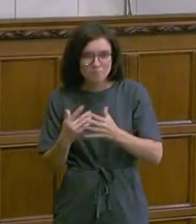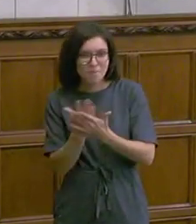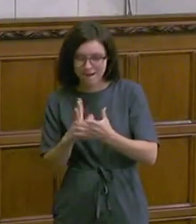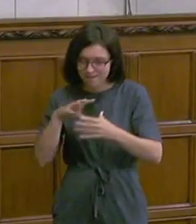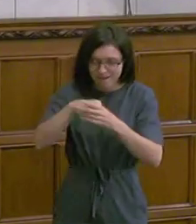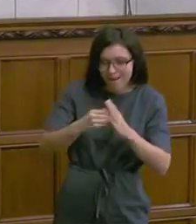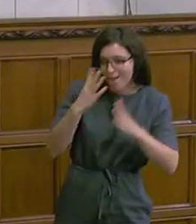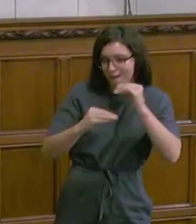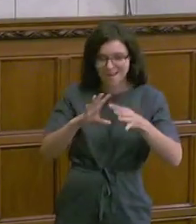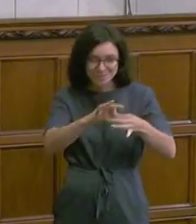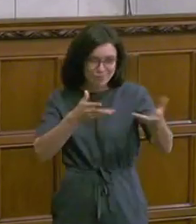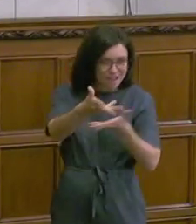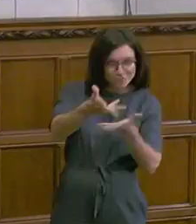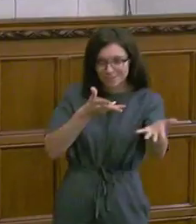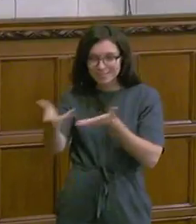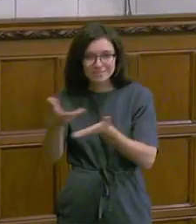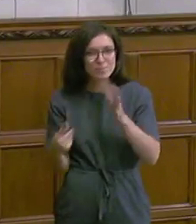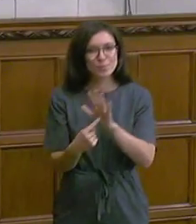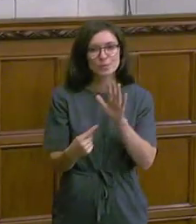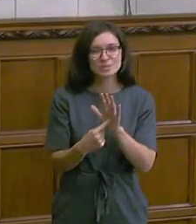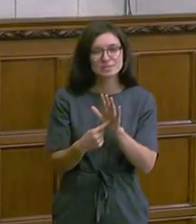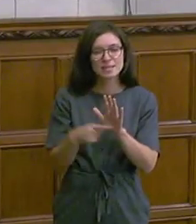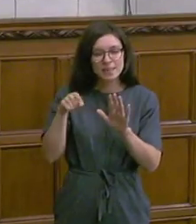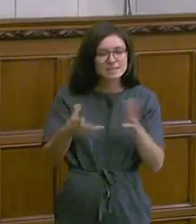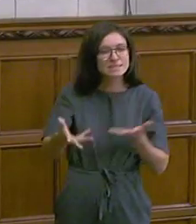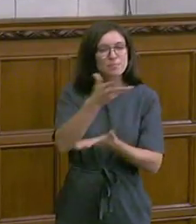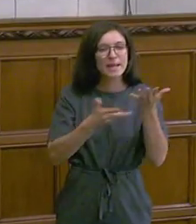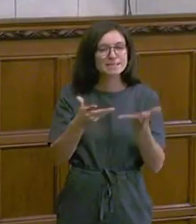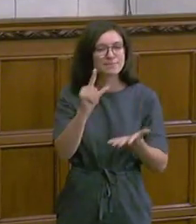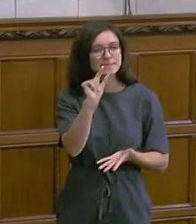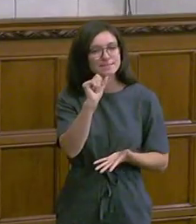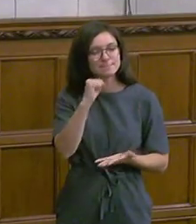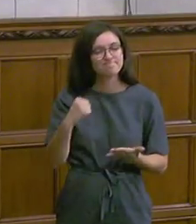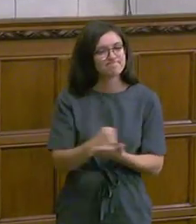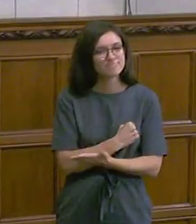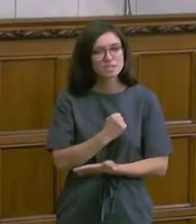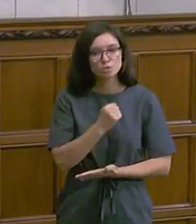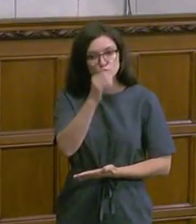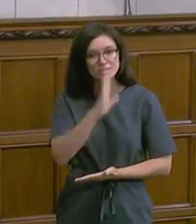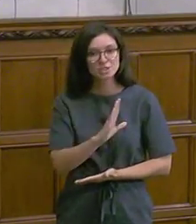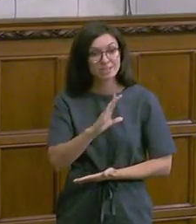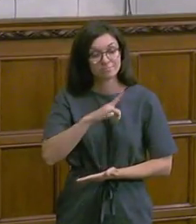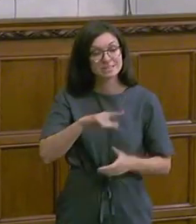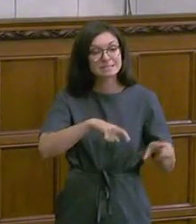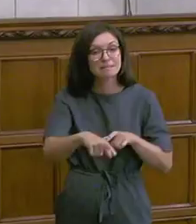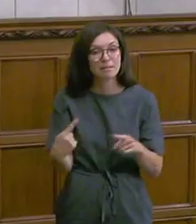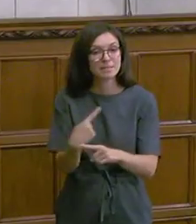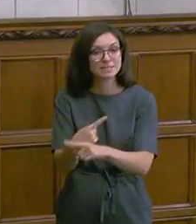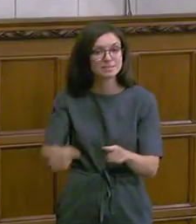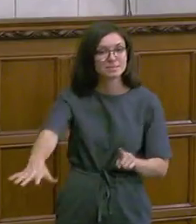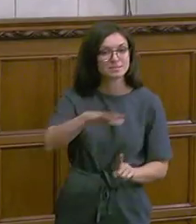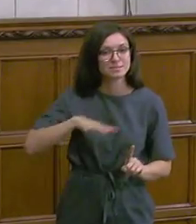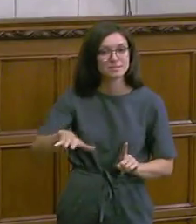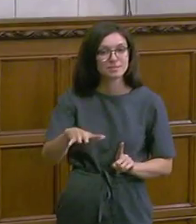interaction. The tragedy of this debate for me is the fact that they are, and this is a failure that I believe